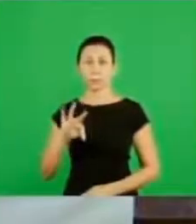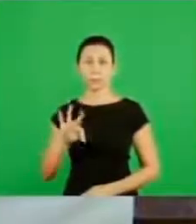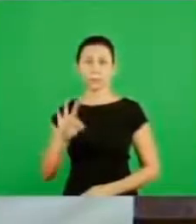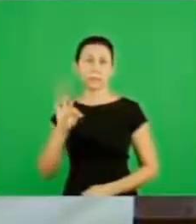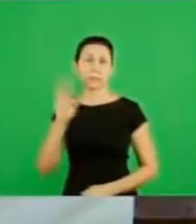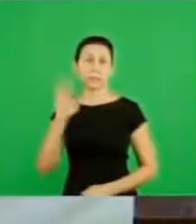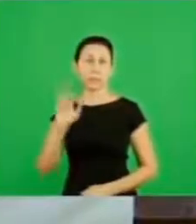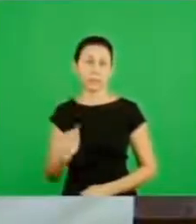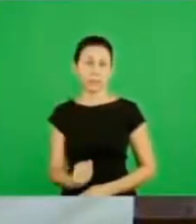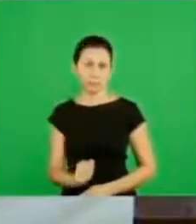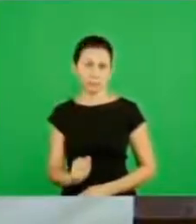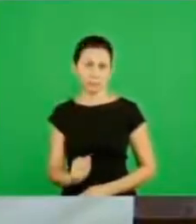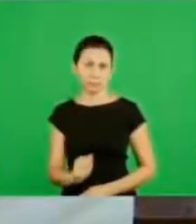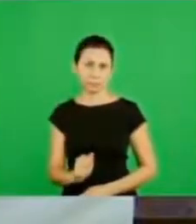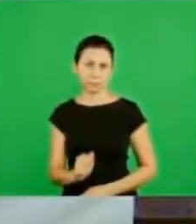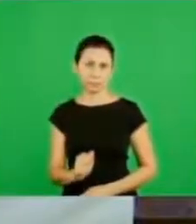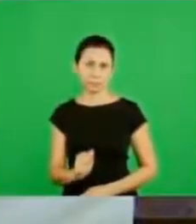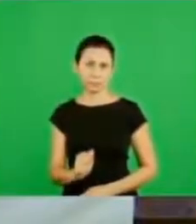name.